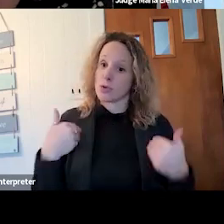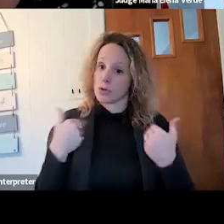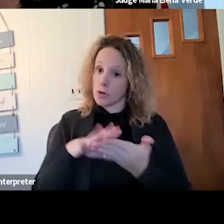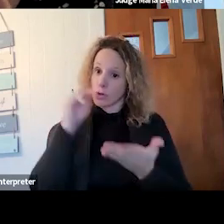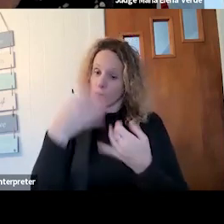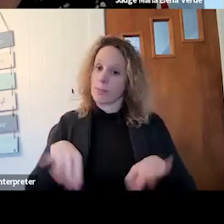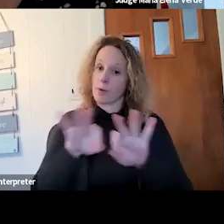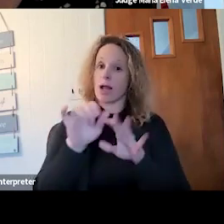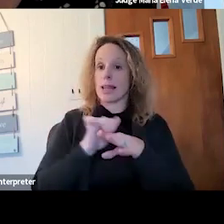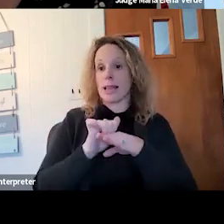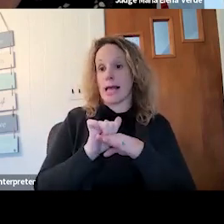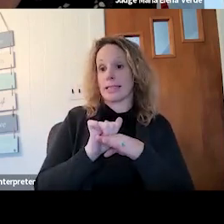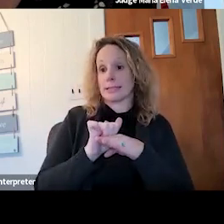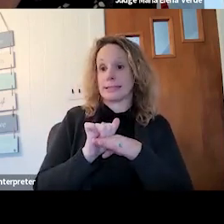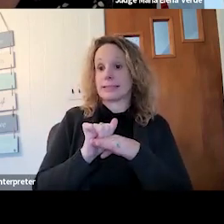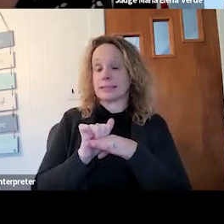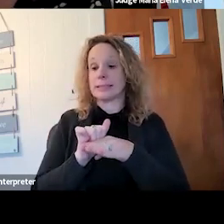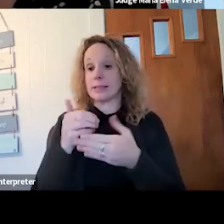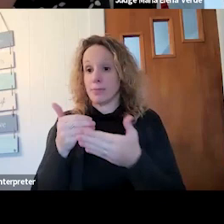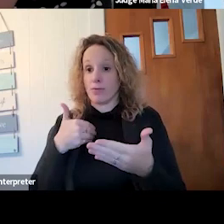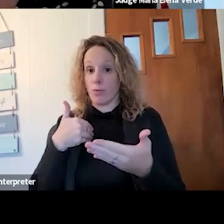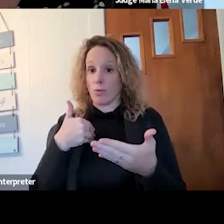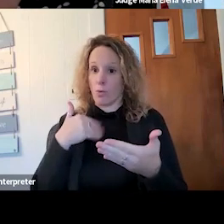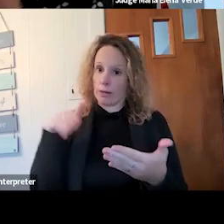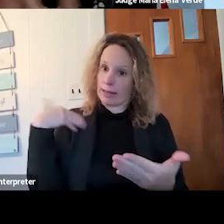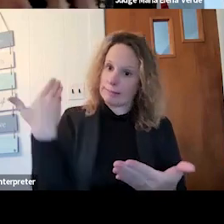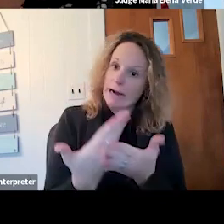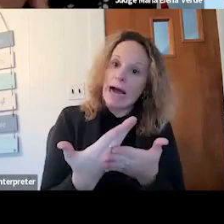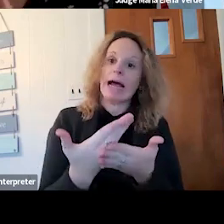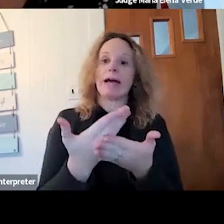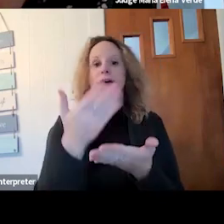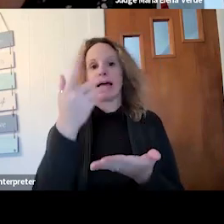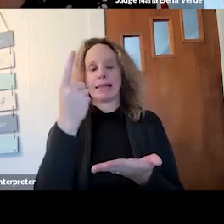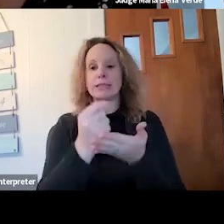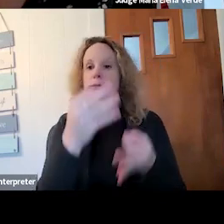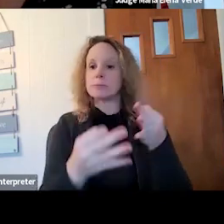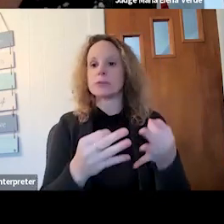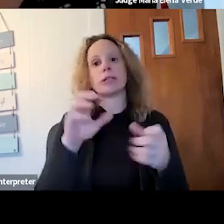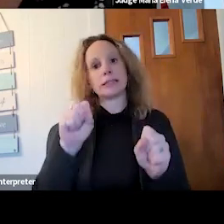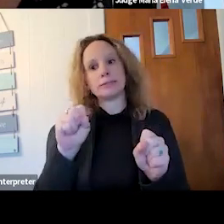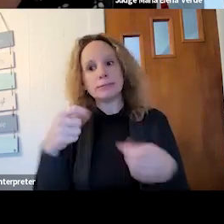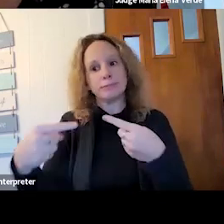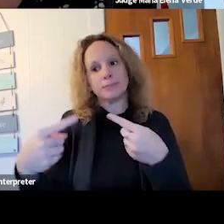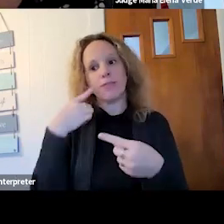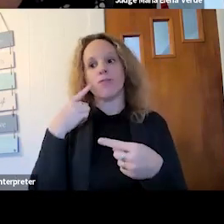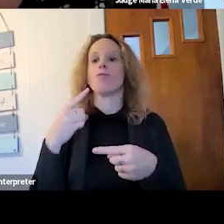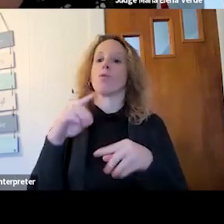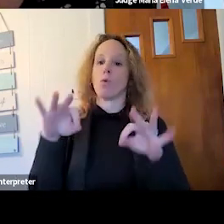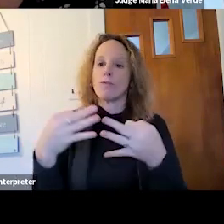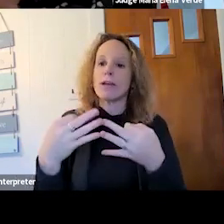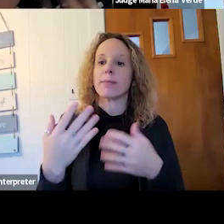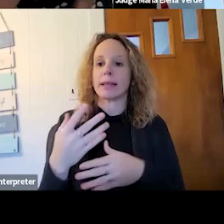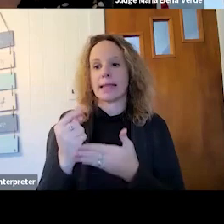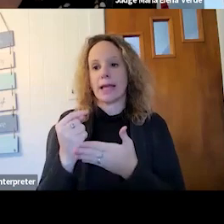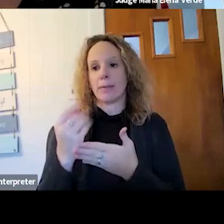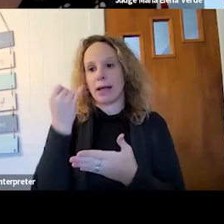sure youth are learning important lessons earlier on in the pipeline before they make it to our treatment courts which can also be an argument for family therapy if children are accountable